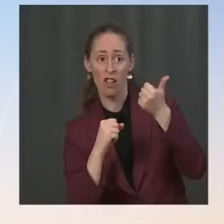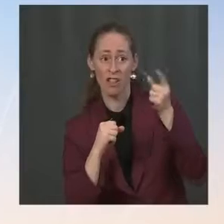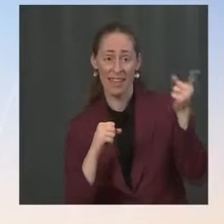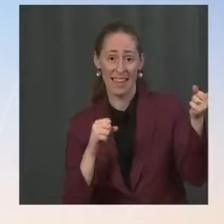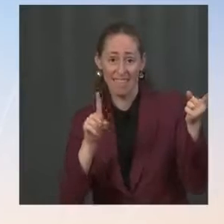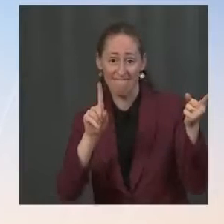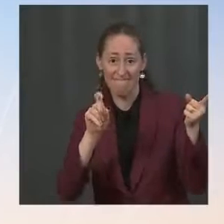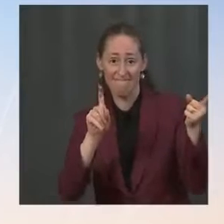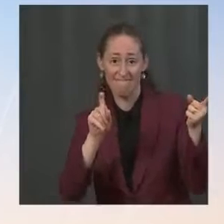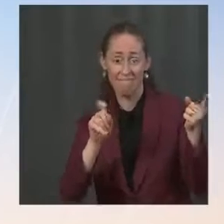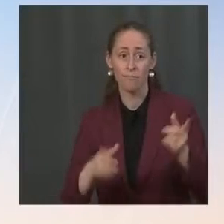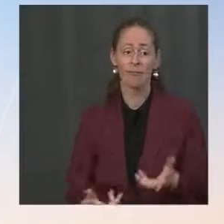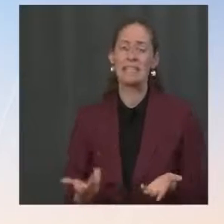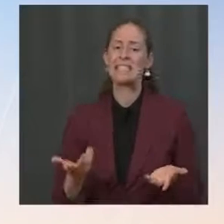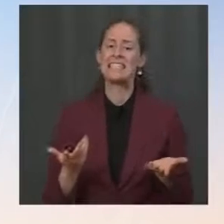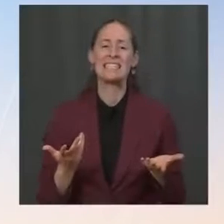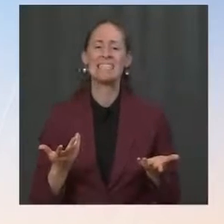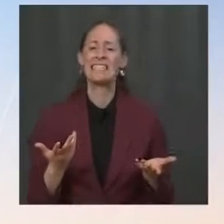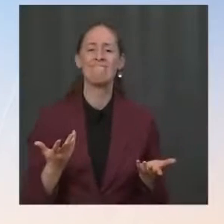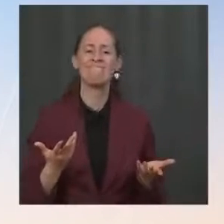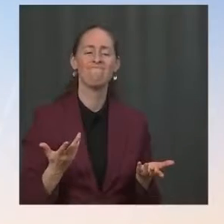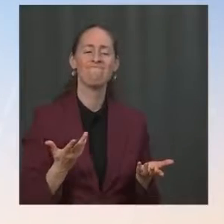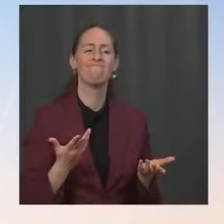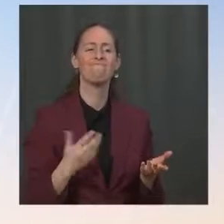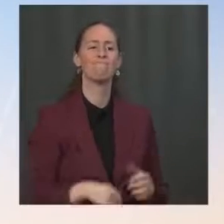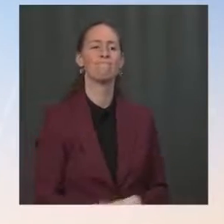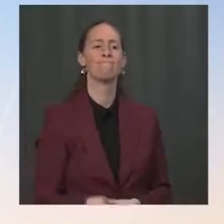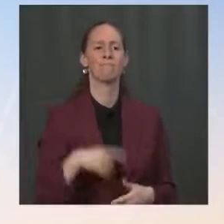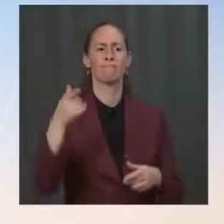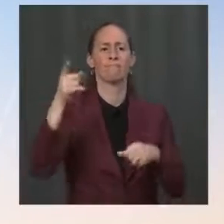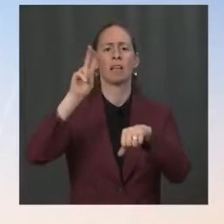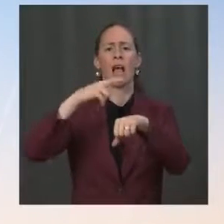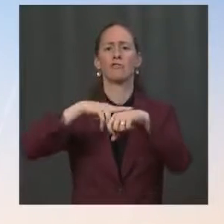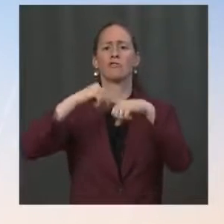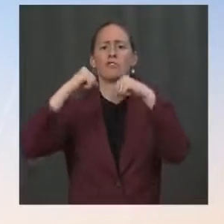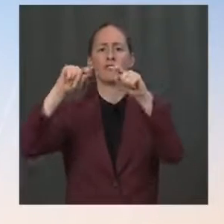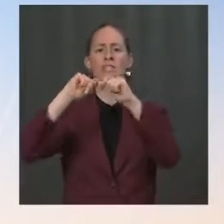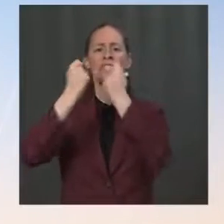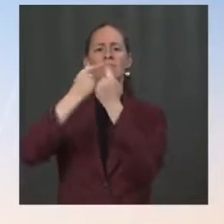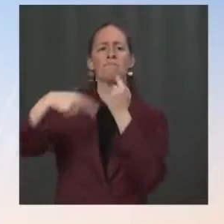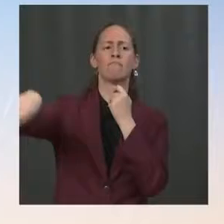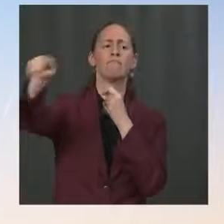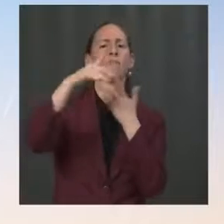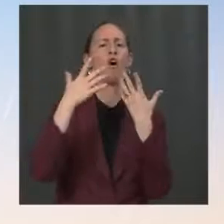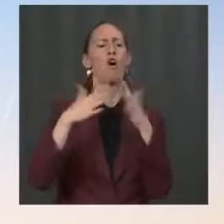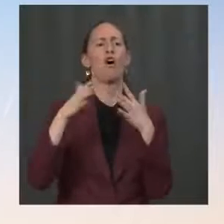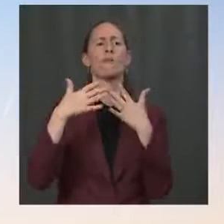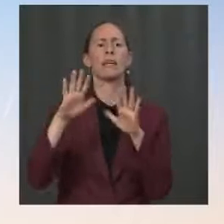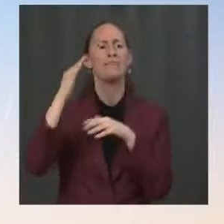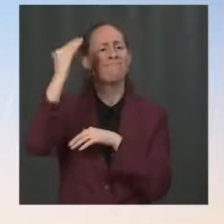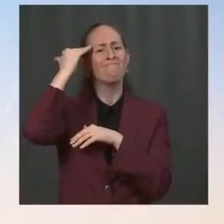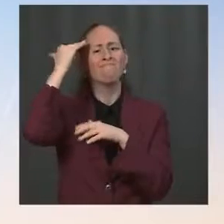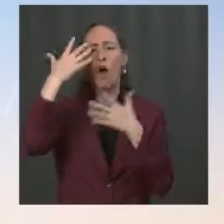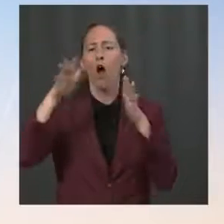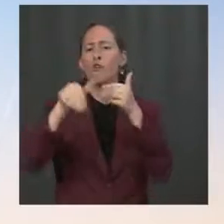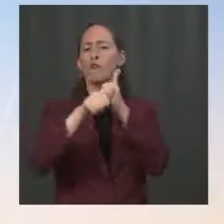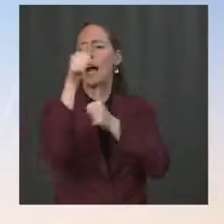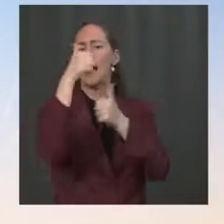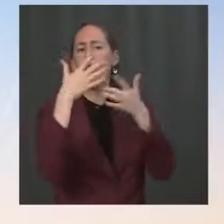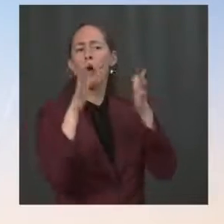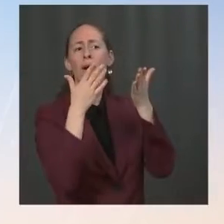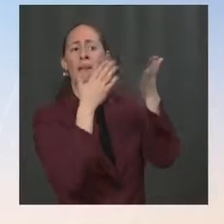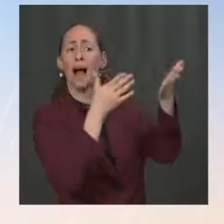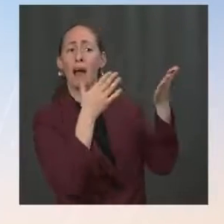assessment. As I think our national security team has said, members of our national security team, these are ongoing threats. We are watching them